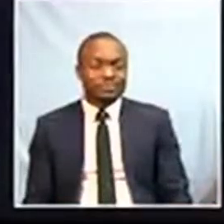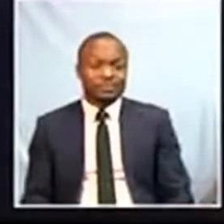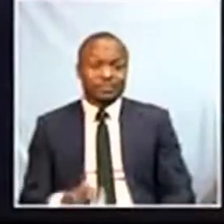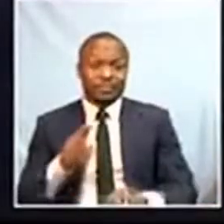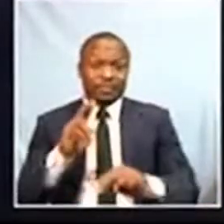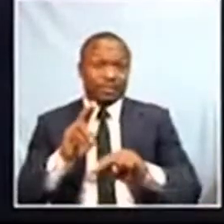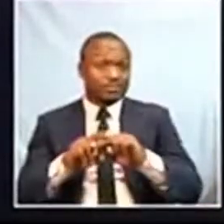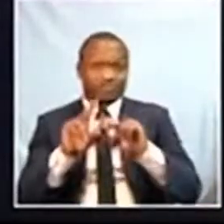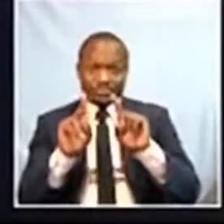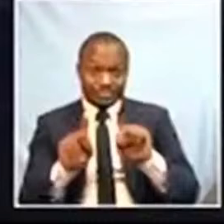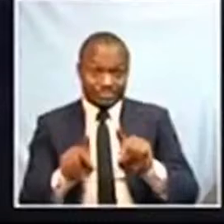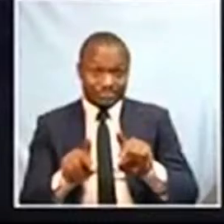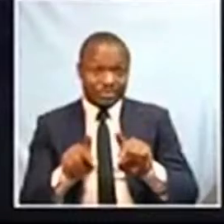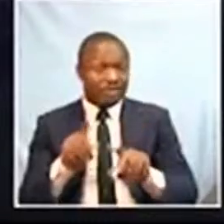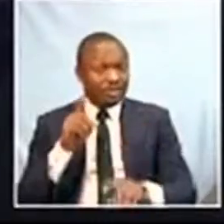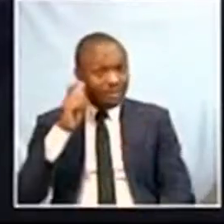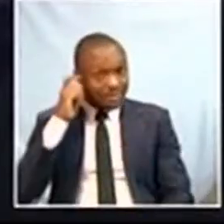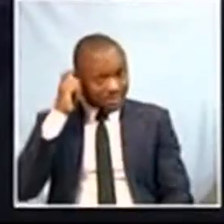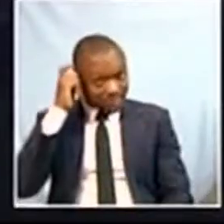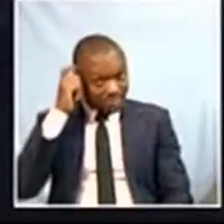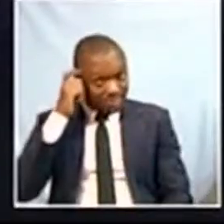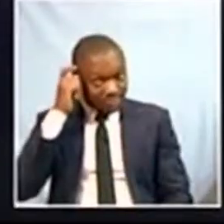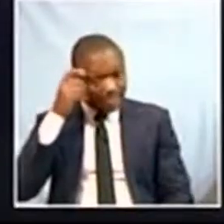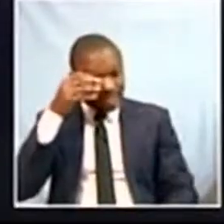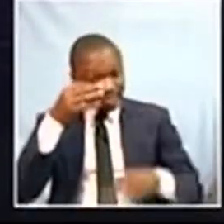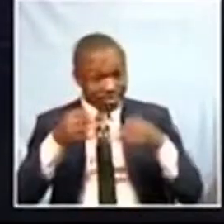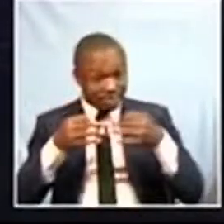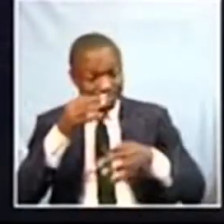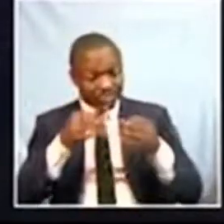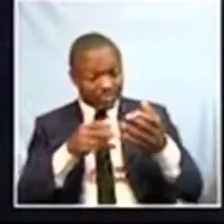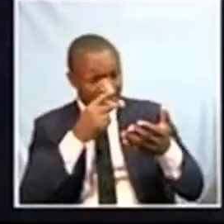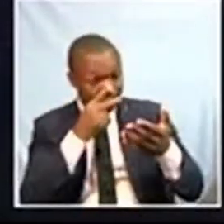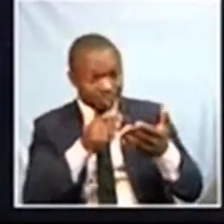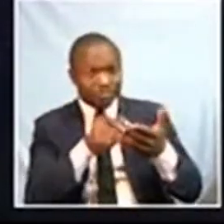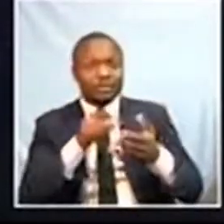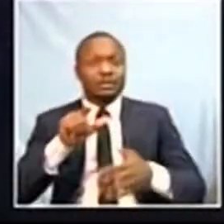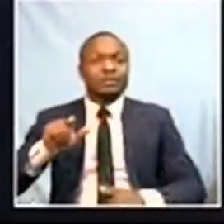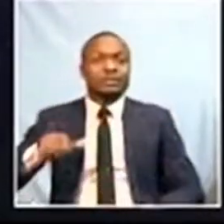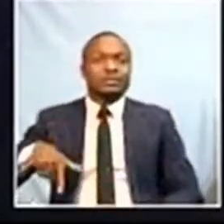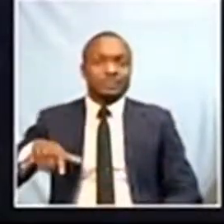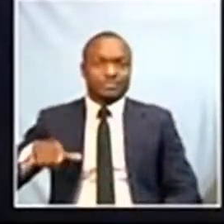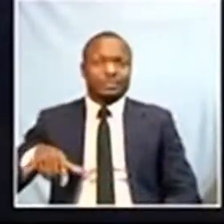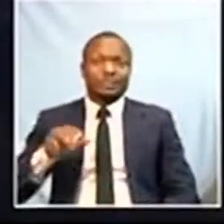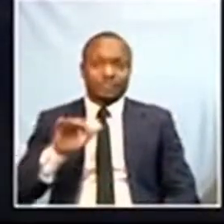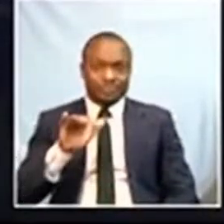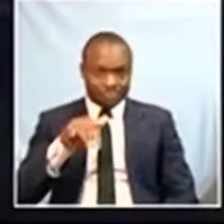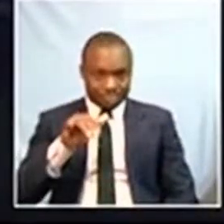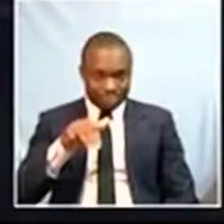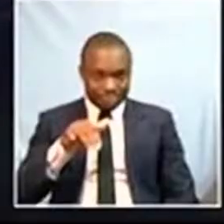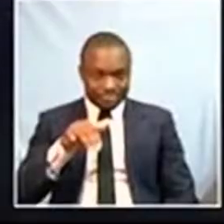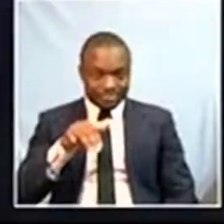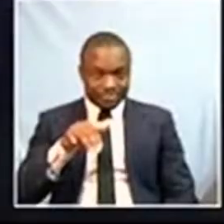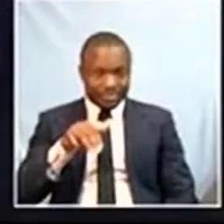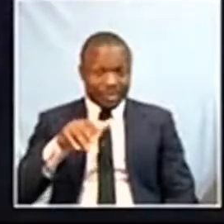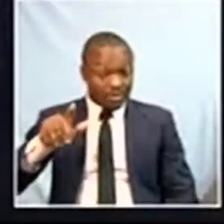Chair, I think if we refer to the query, it's delay. Yes. Yes. So could delay, then you